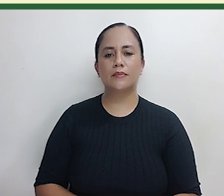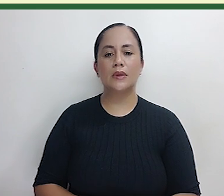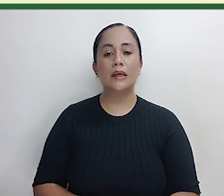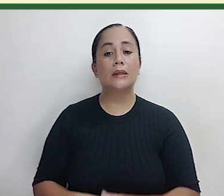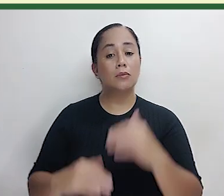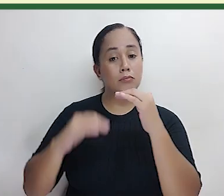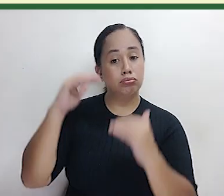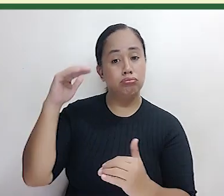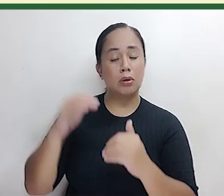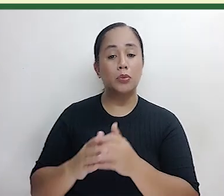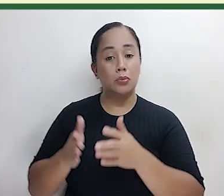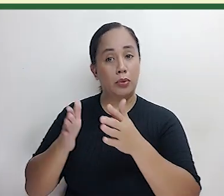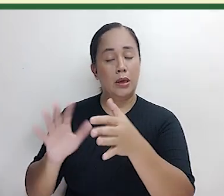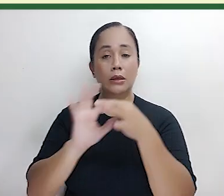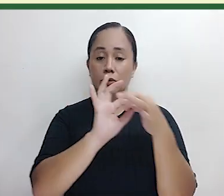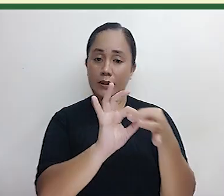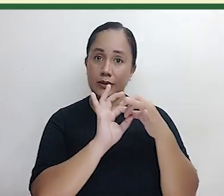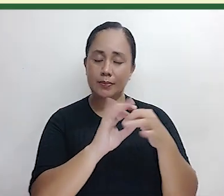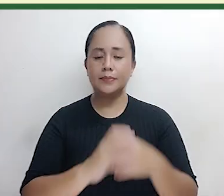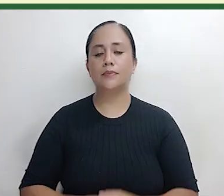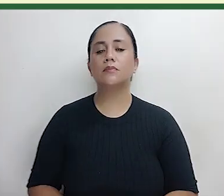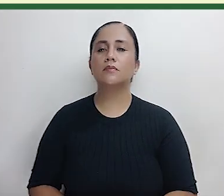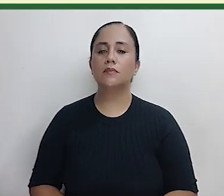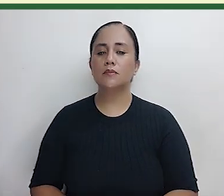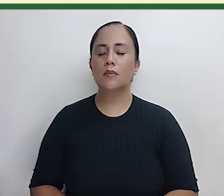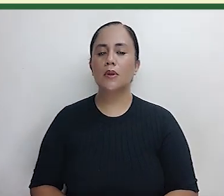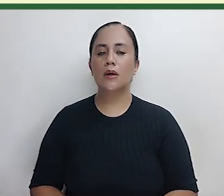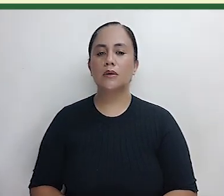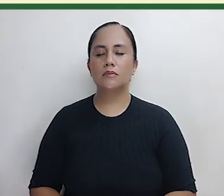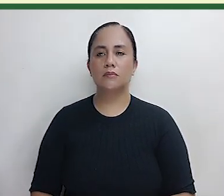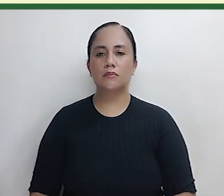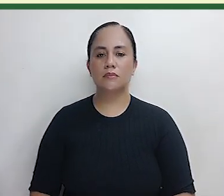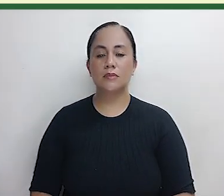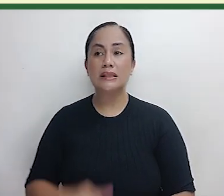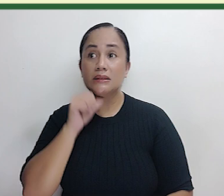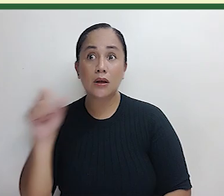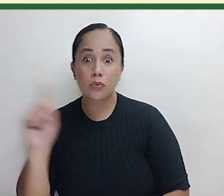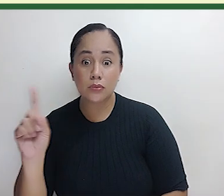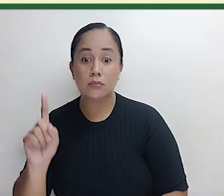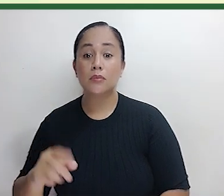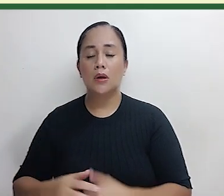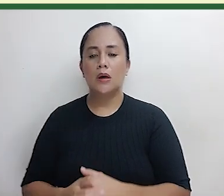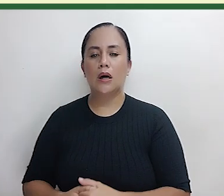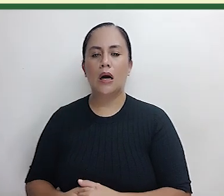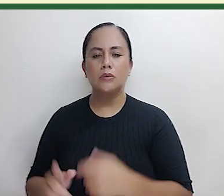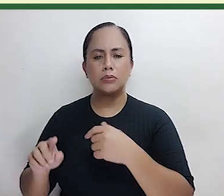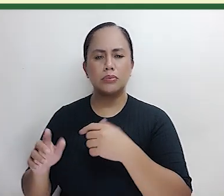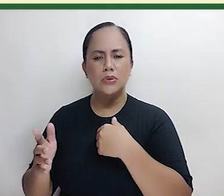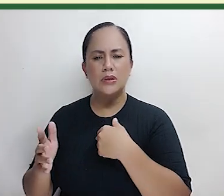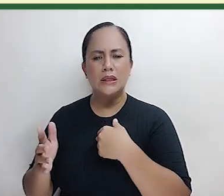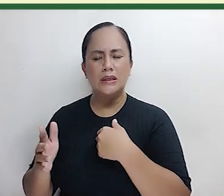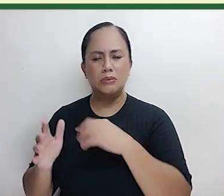is: inequalities as dynamic relationships. What it isn't: a